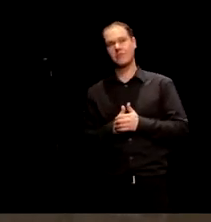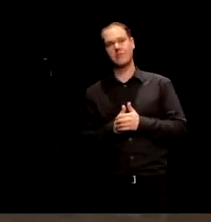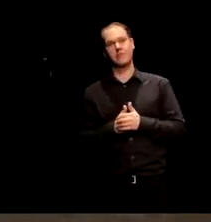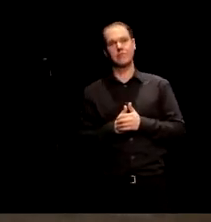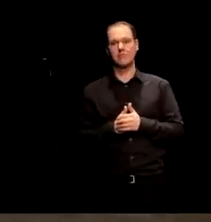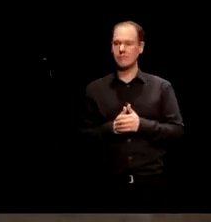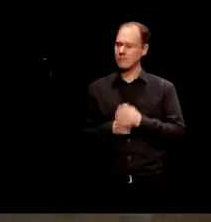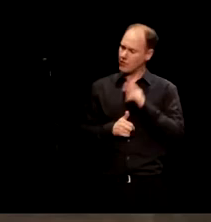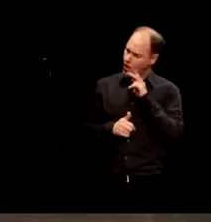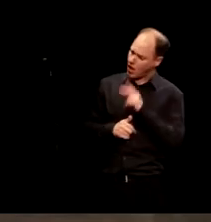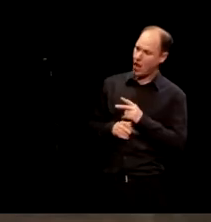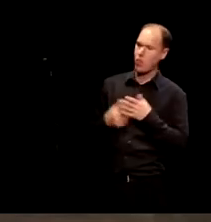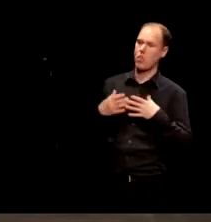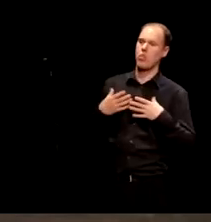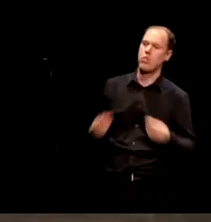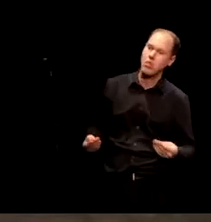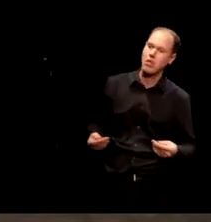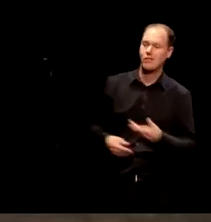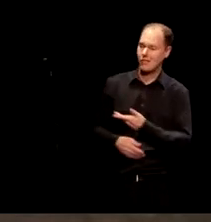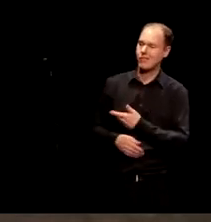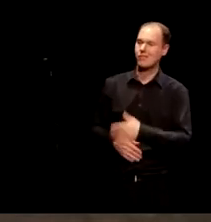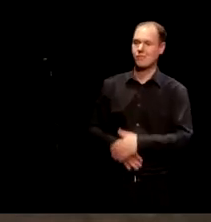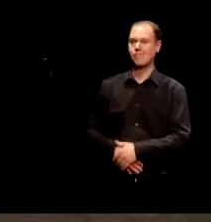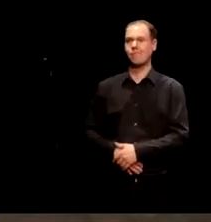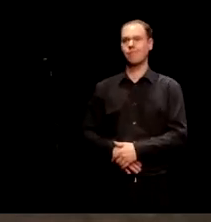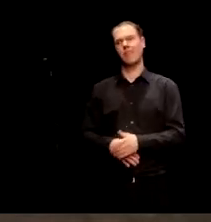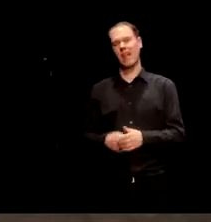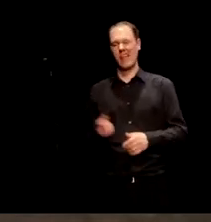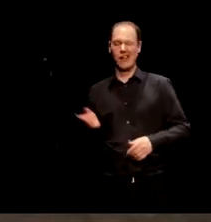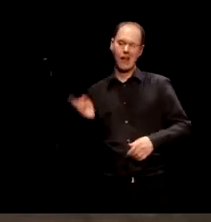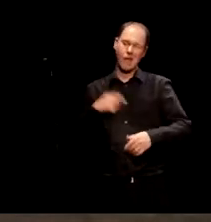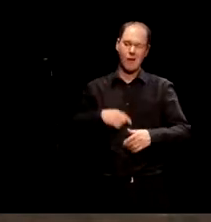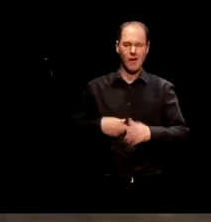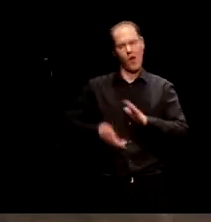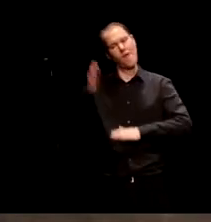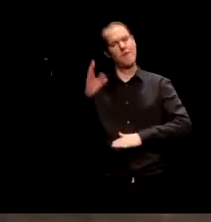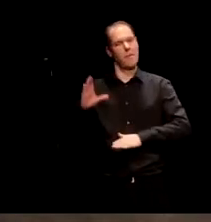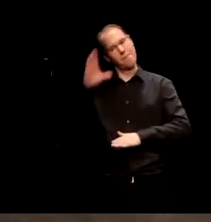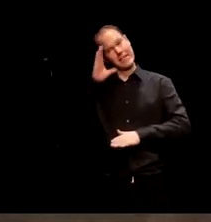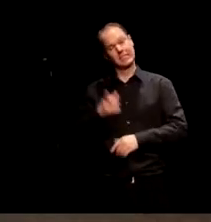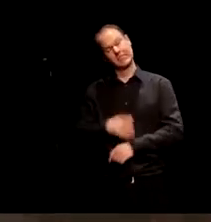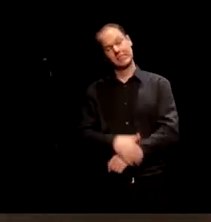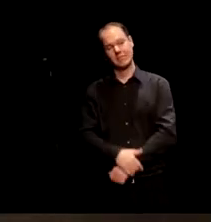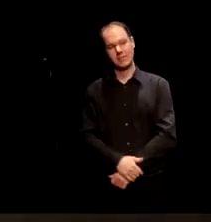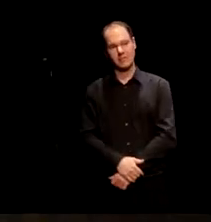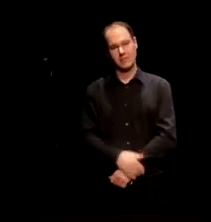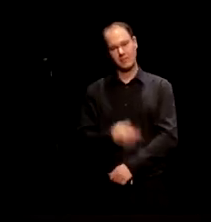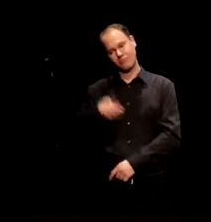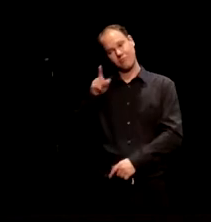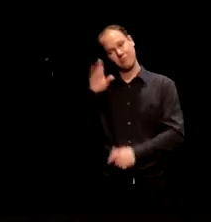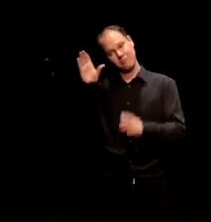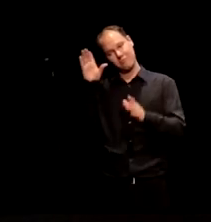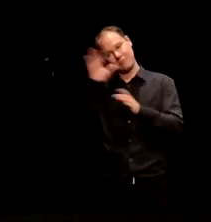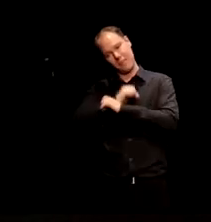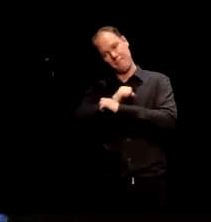You look completely fogged out. Come along now, off the bed. Get some